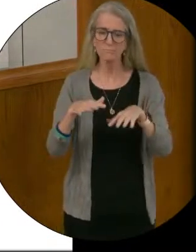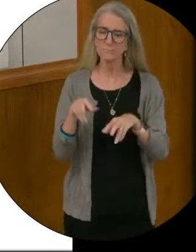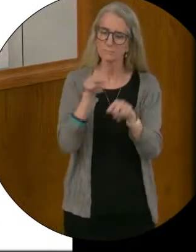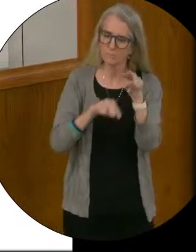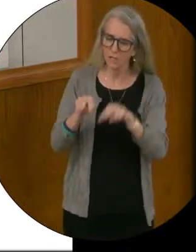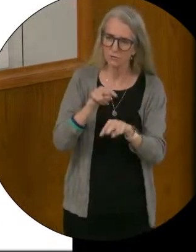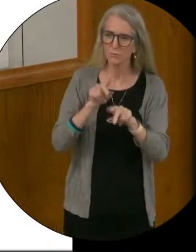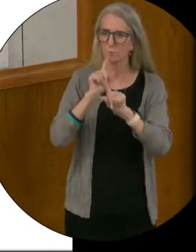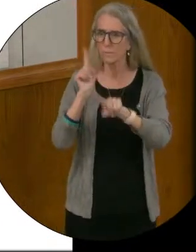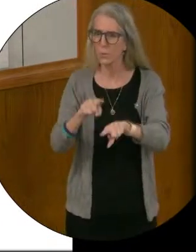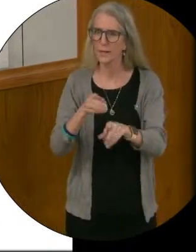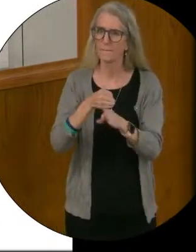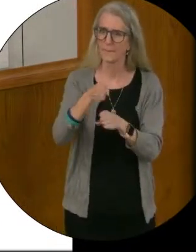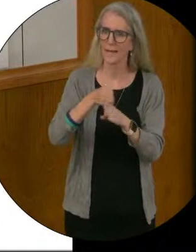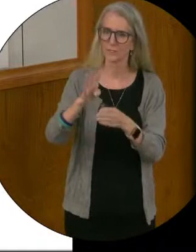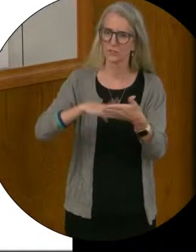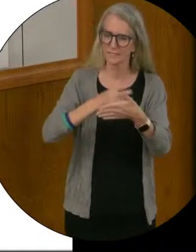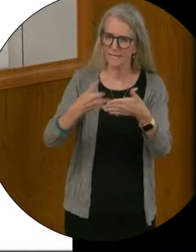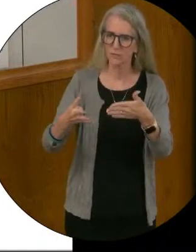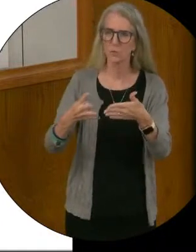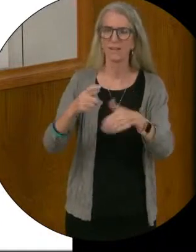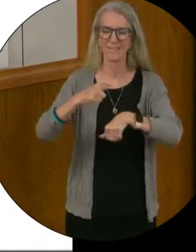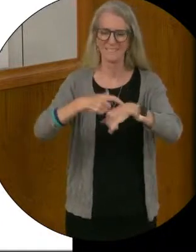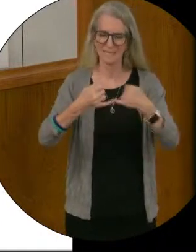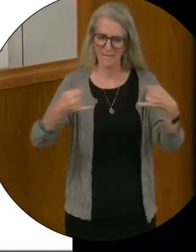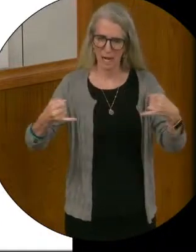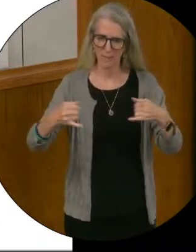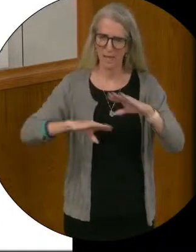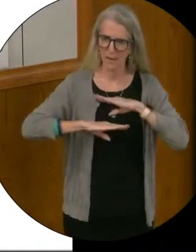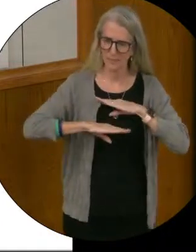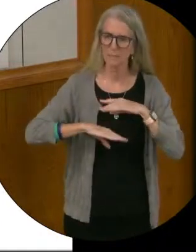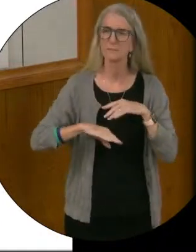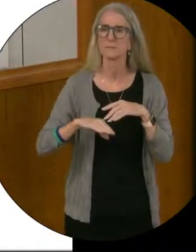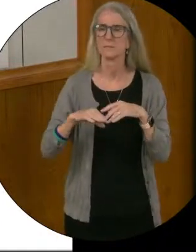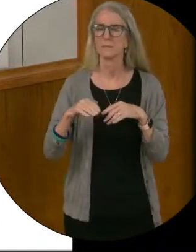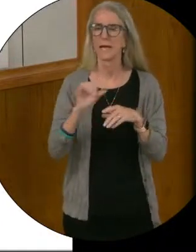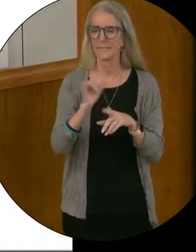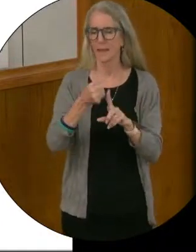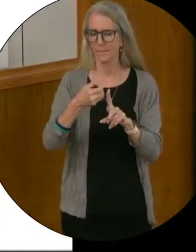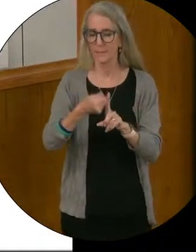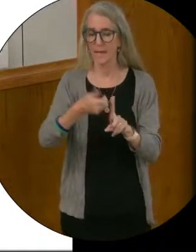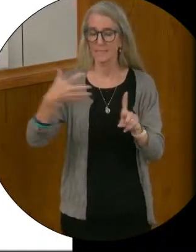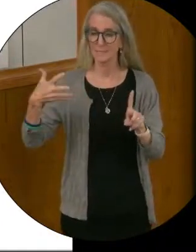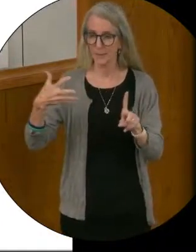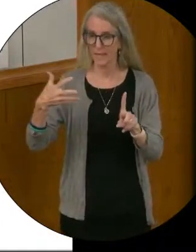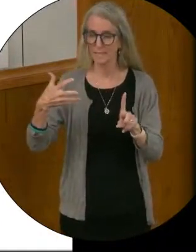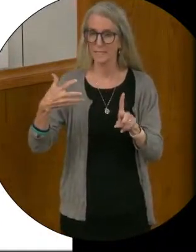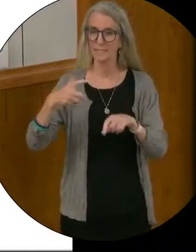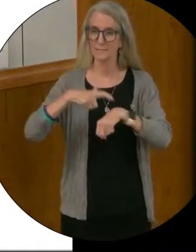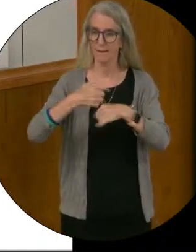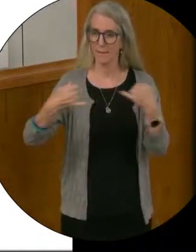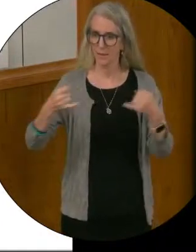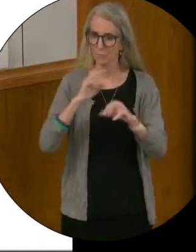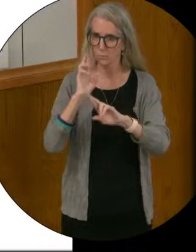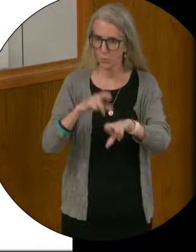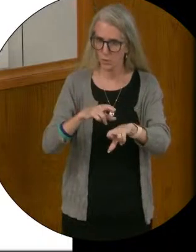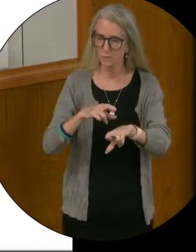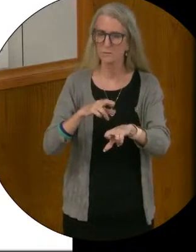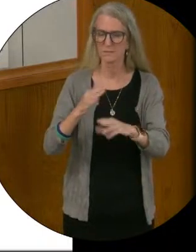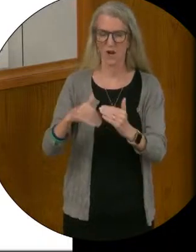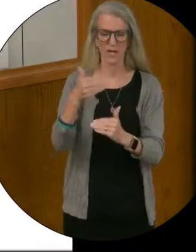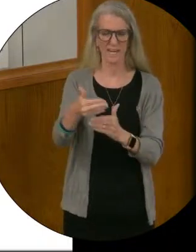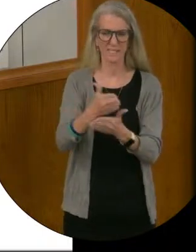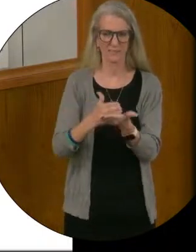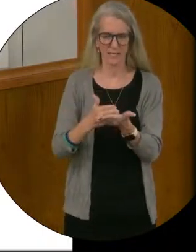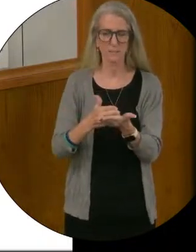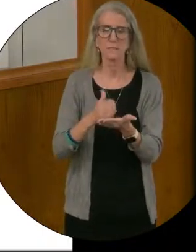supporting master scheduling timeline meetings, as I mentioned, expanding ad hoc reports, which will be our next phase, expanding those